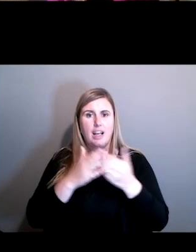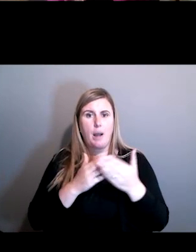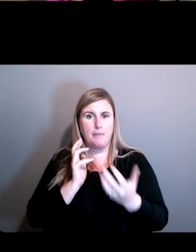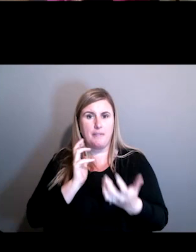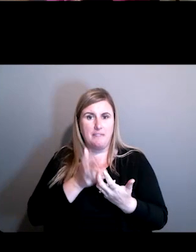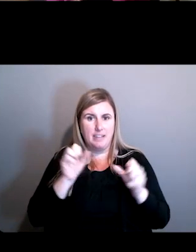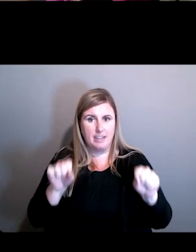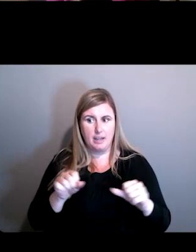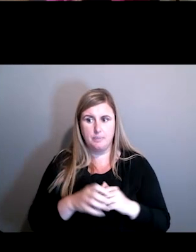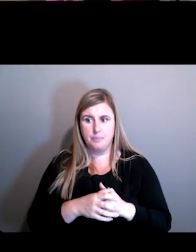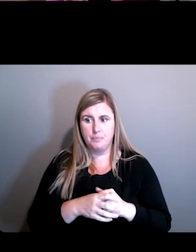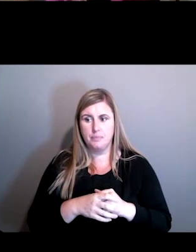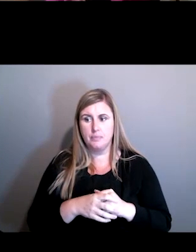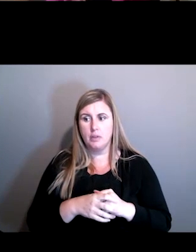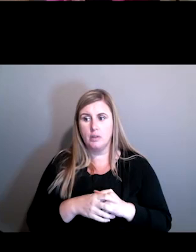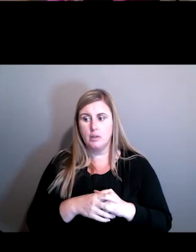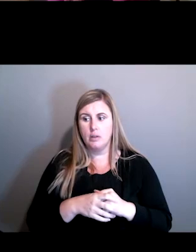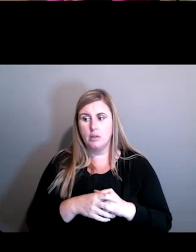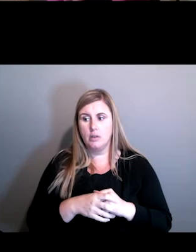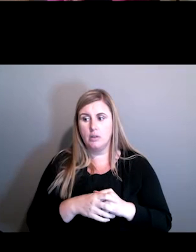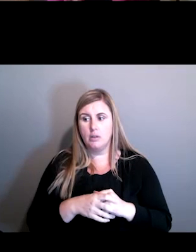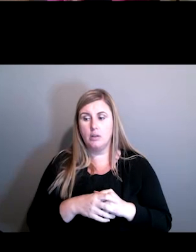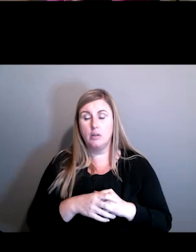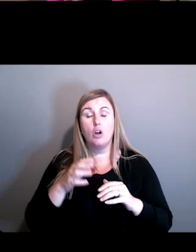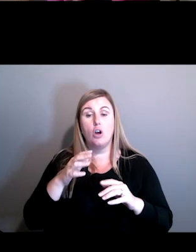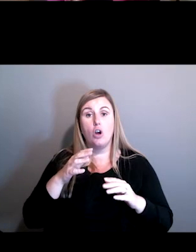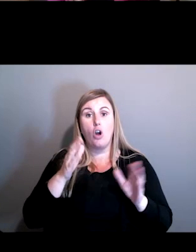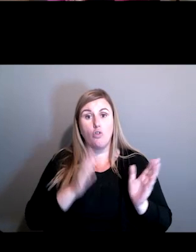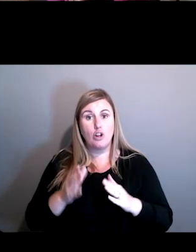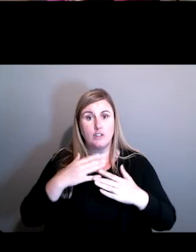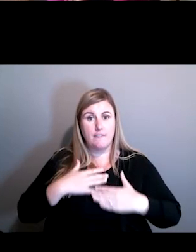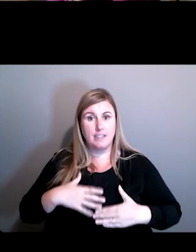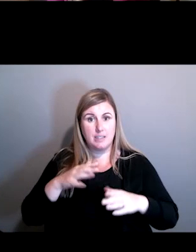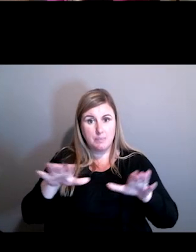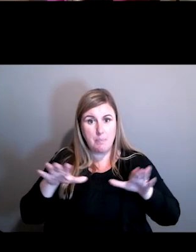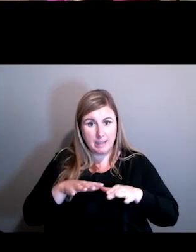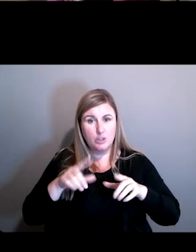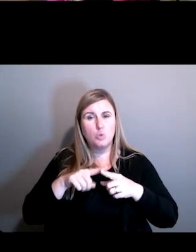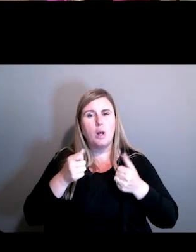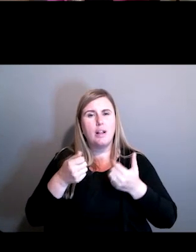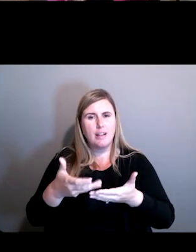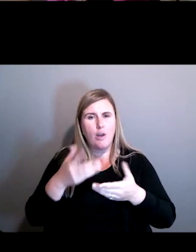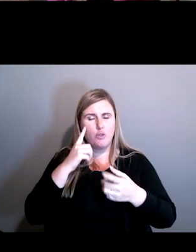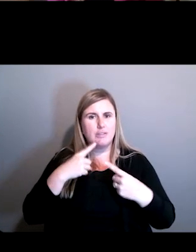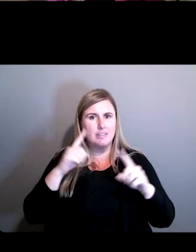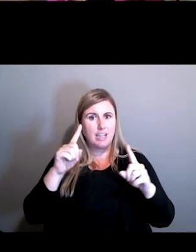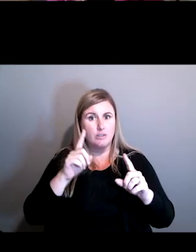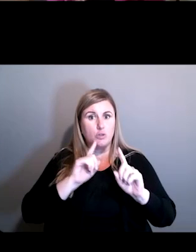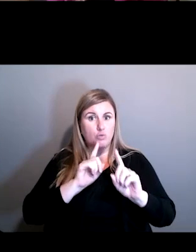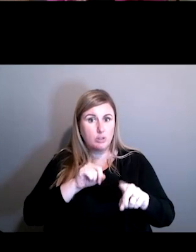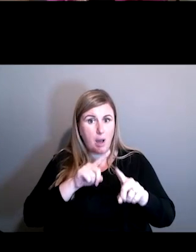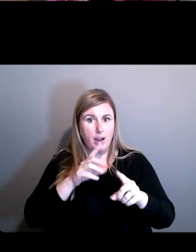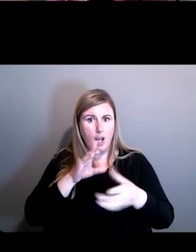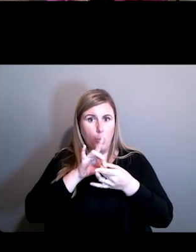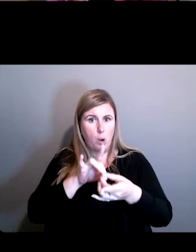in. Number 3, arrange the physical space of the classroom to allow for successful student responding and cooperation.